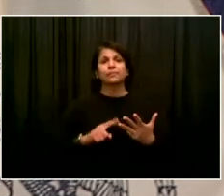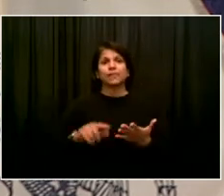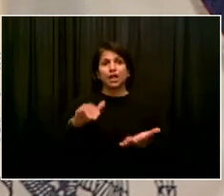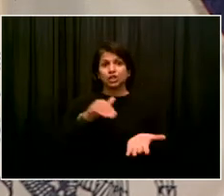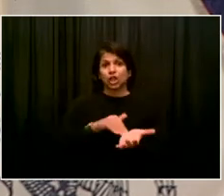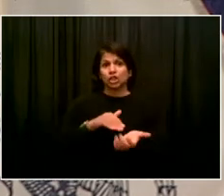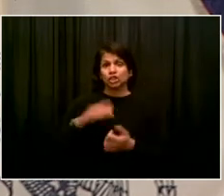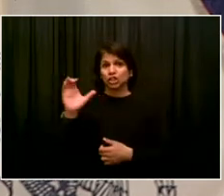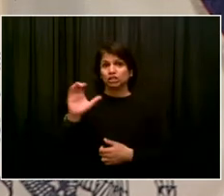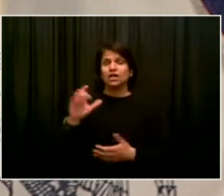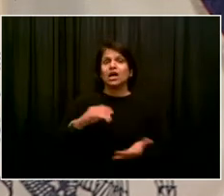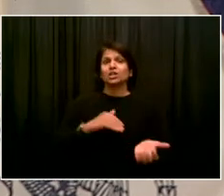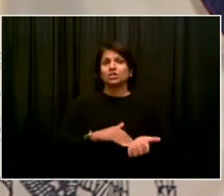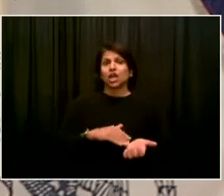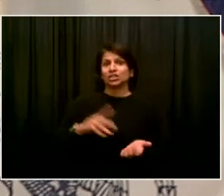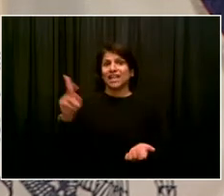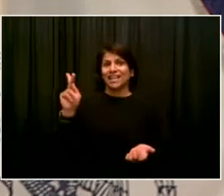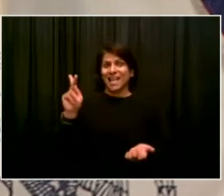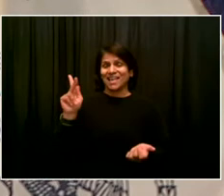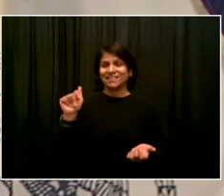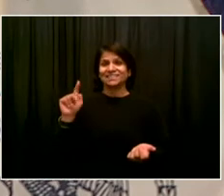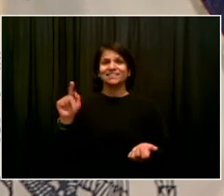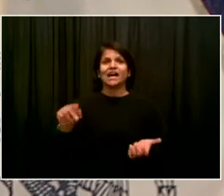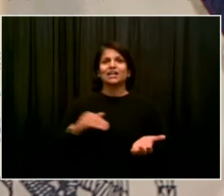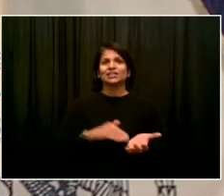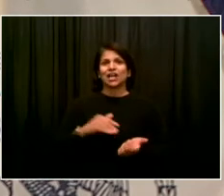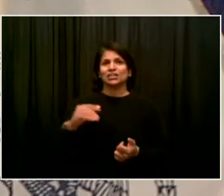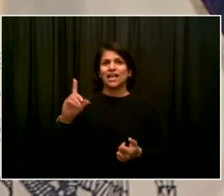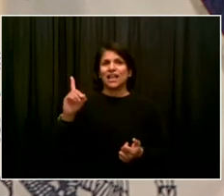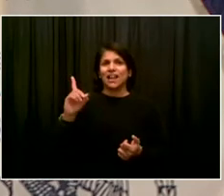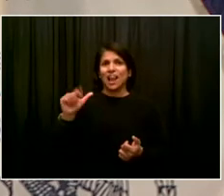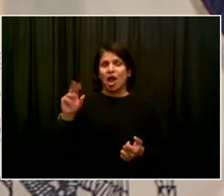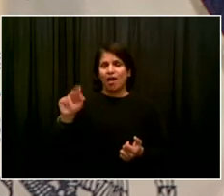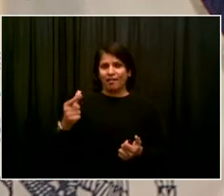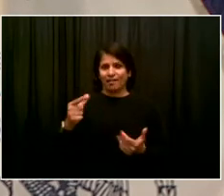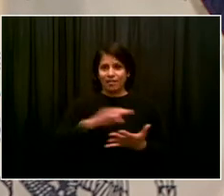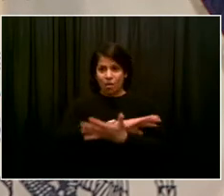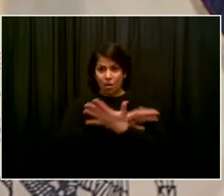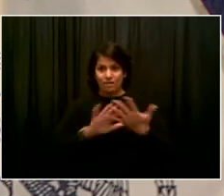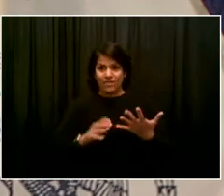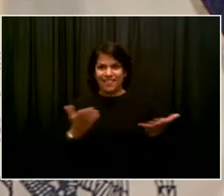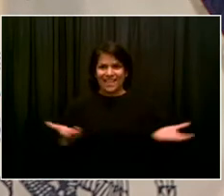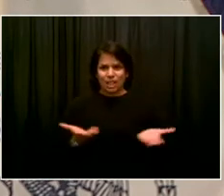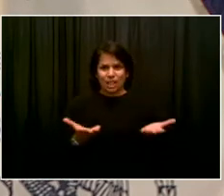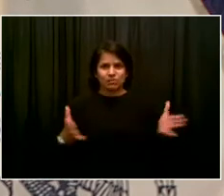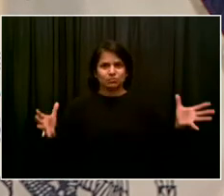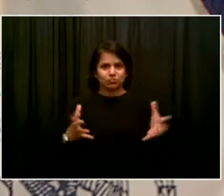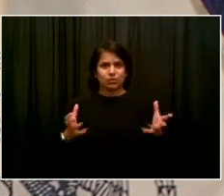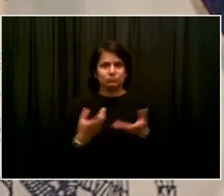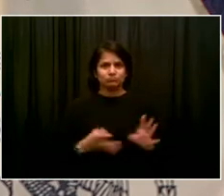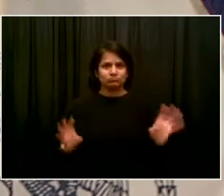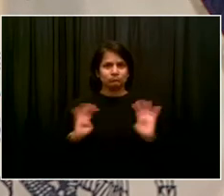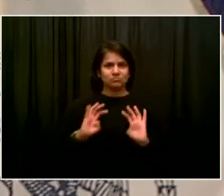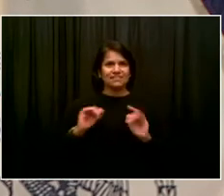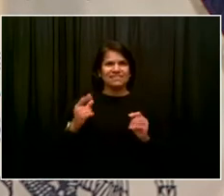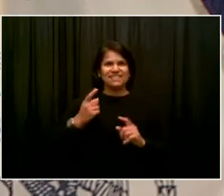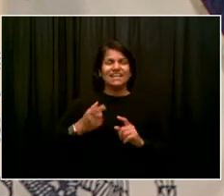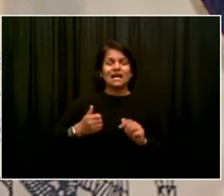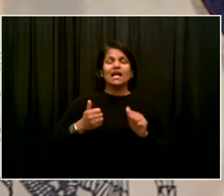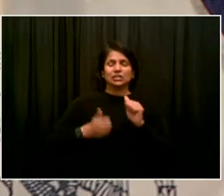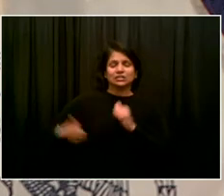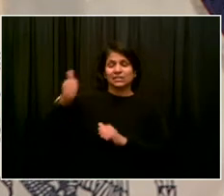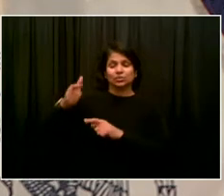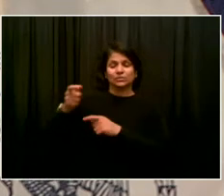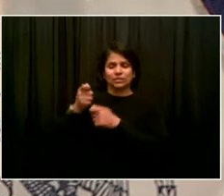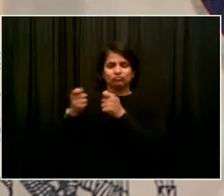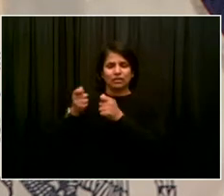York City Health and Hospitals, and Dr. Ted Long, Executive Director of New York City Test and Trace. With that, we will go to our first question